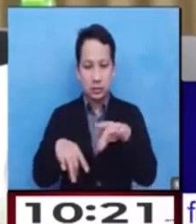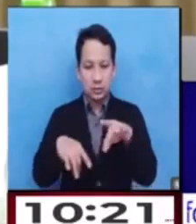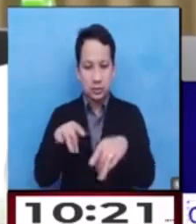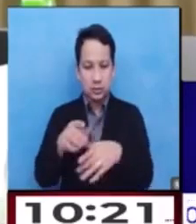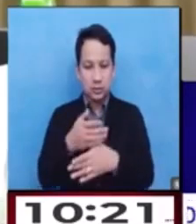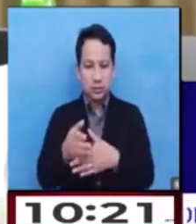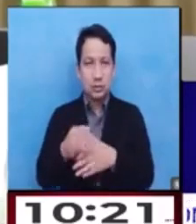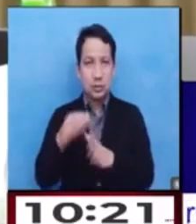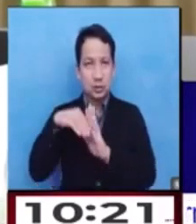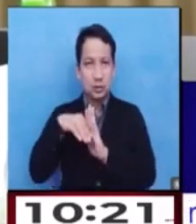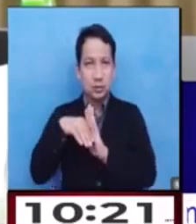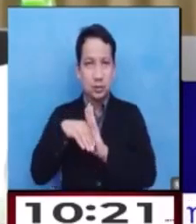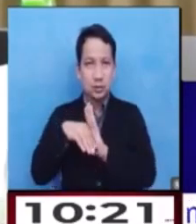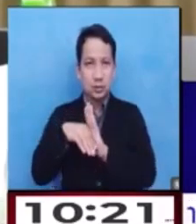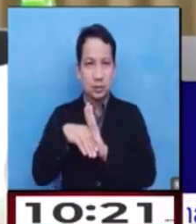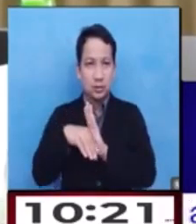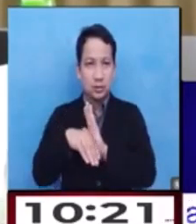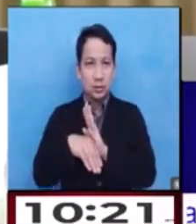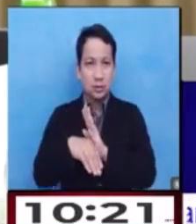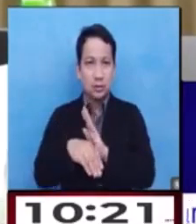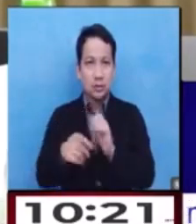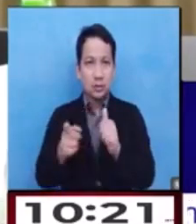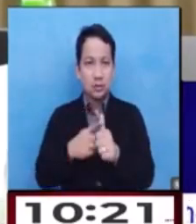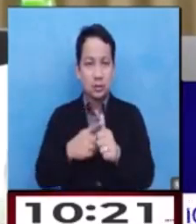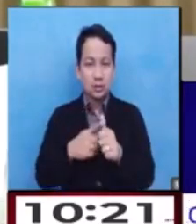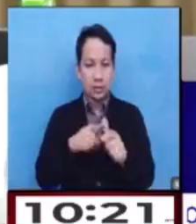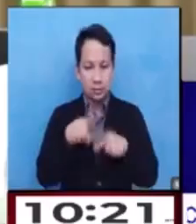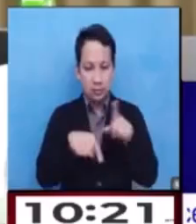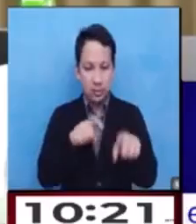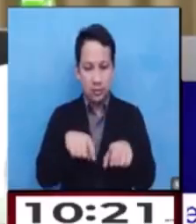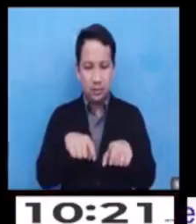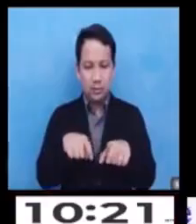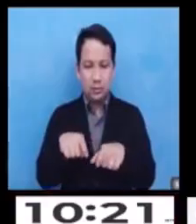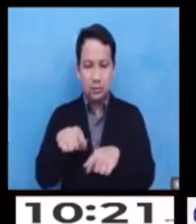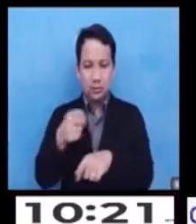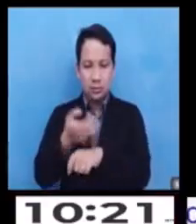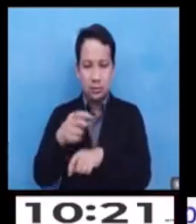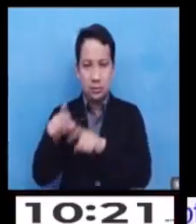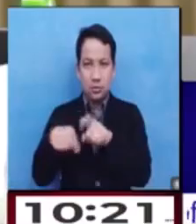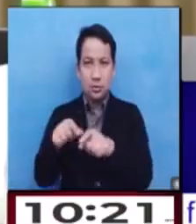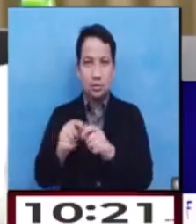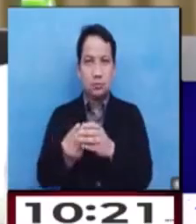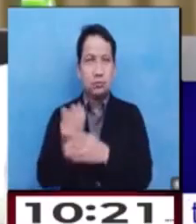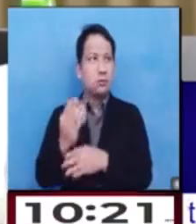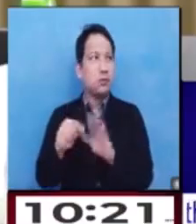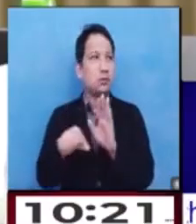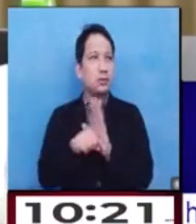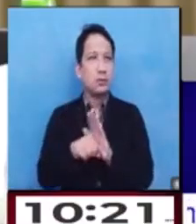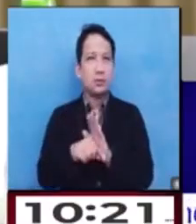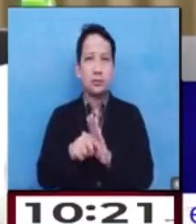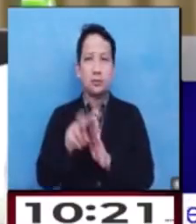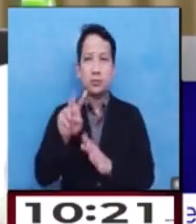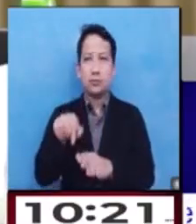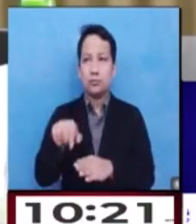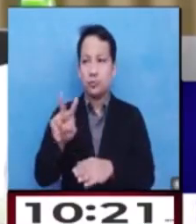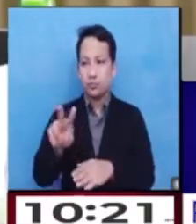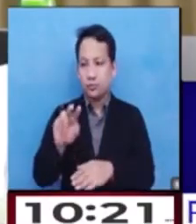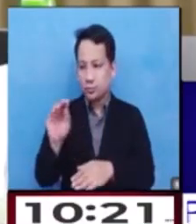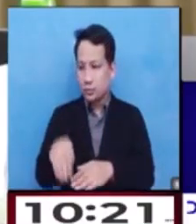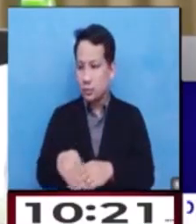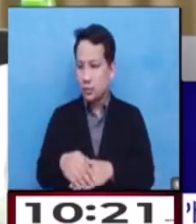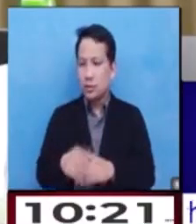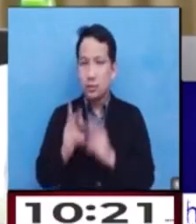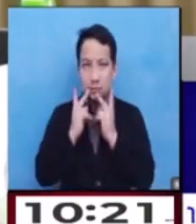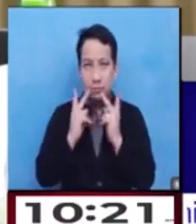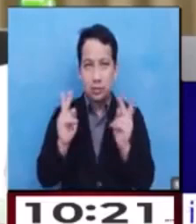the slowdown. No? Yung one is mining and quarrying. Ang kanyang growth ay negative 2.2. Public